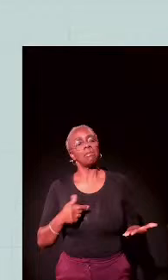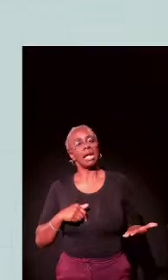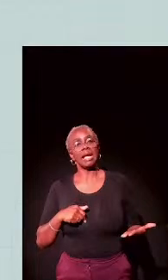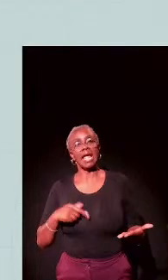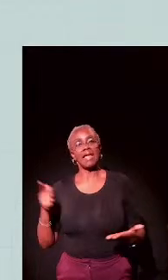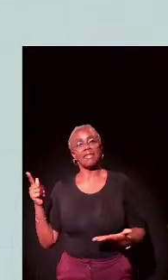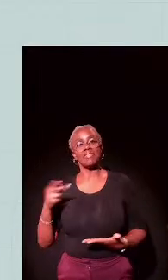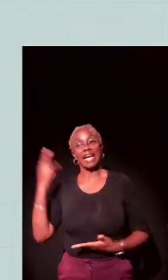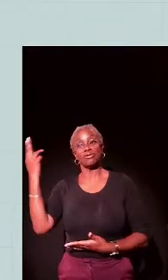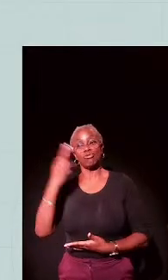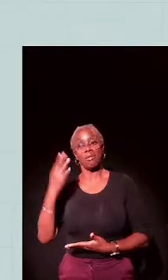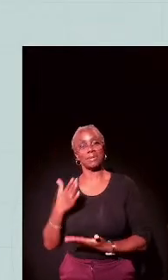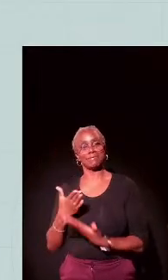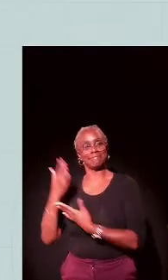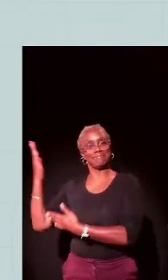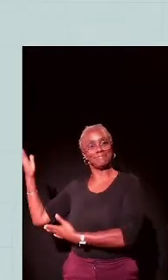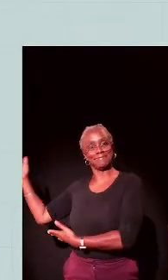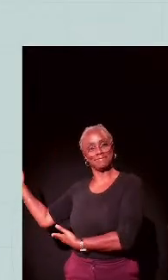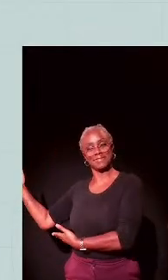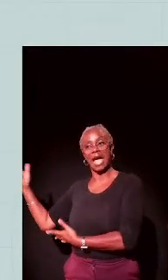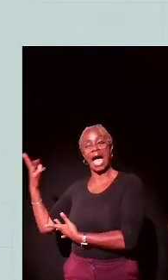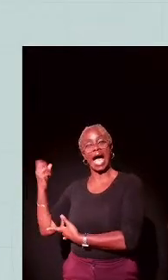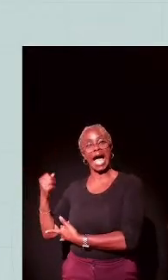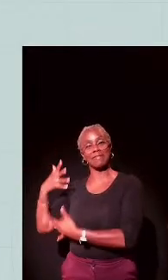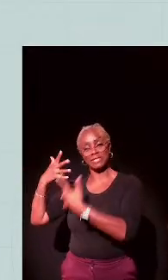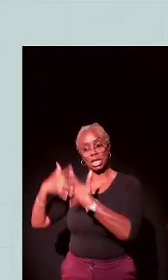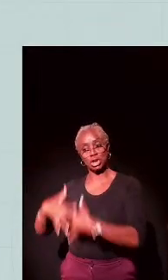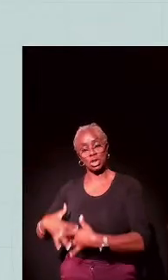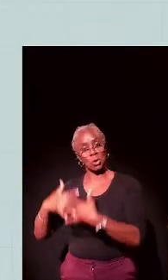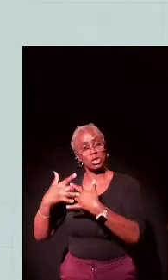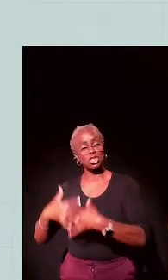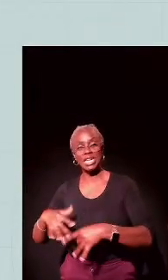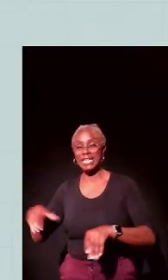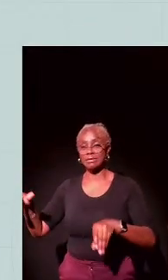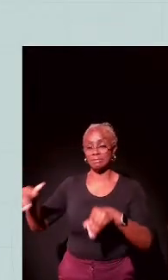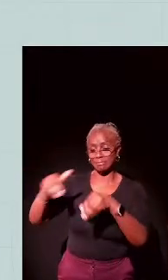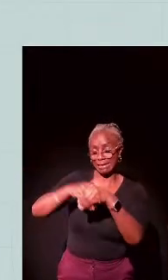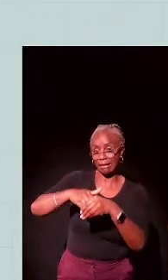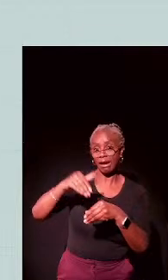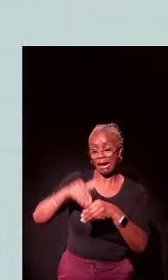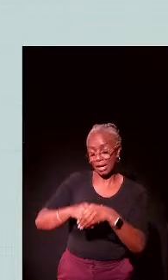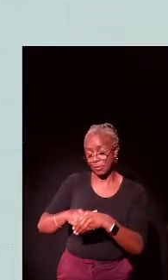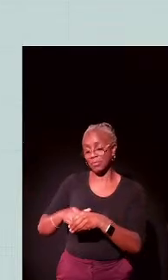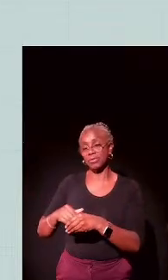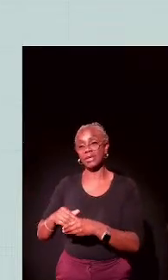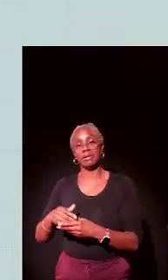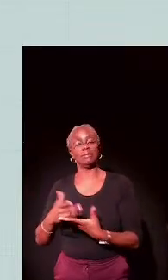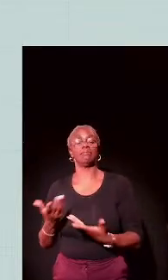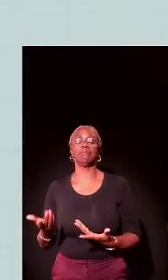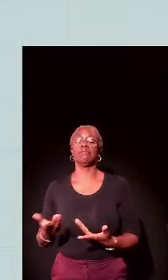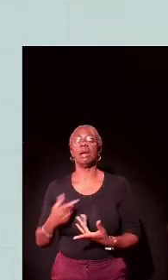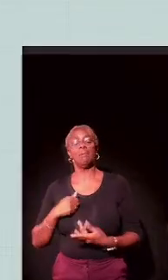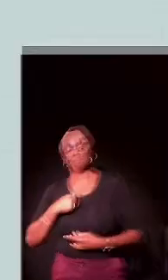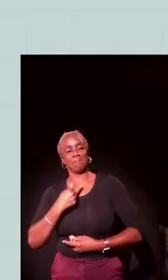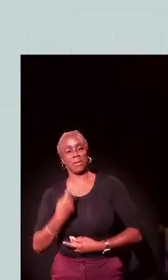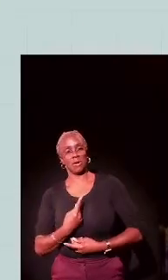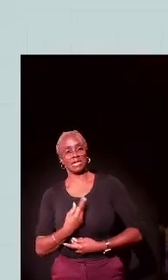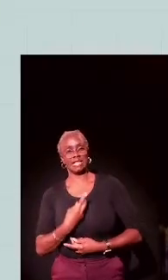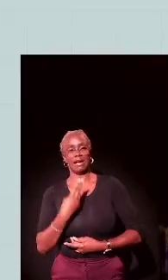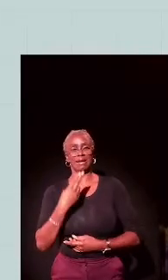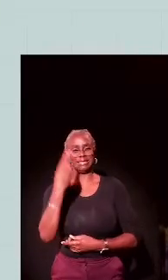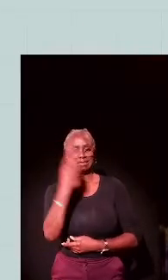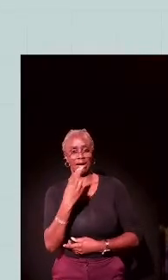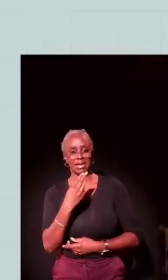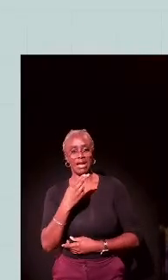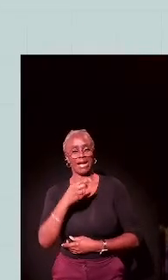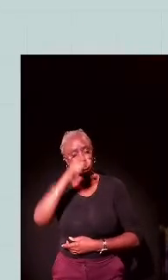diagram that you're seeing over there, which has technology, accessibility, and recreation. And as a designer and as a student as well,